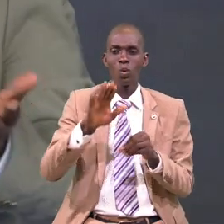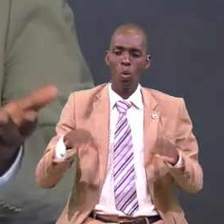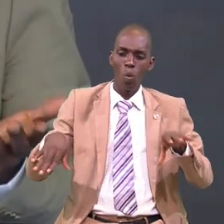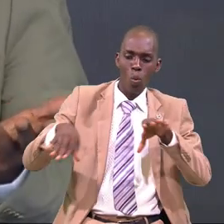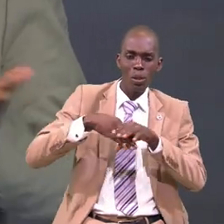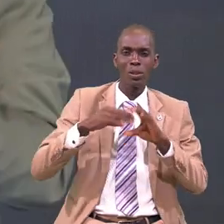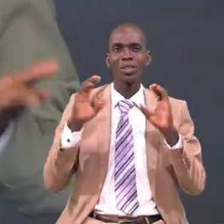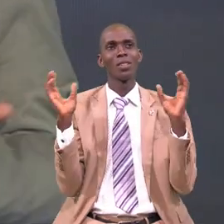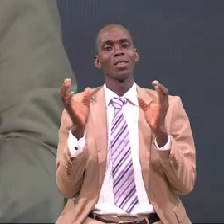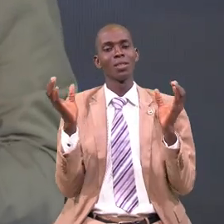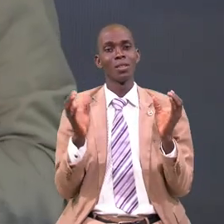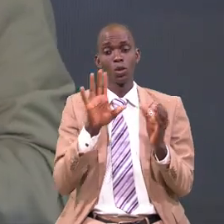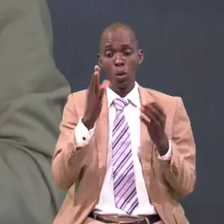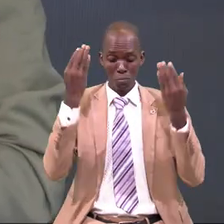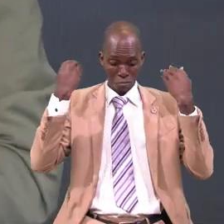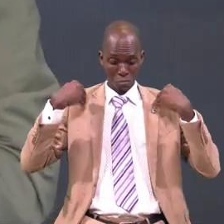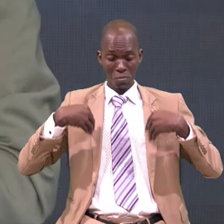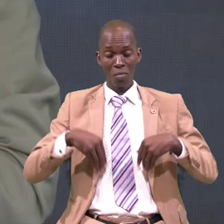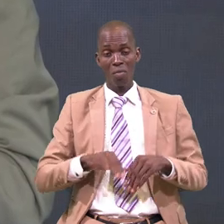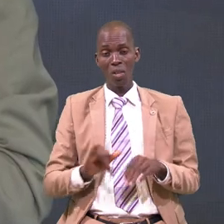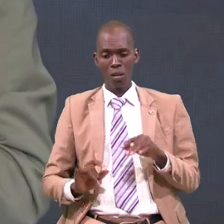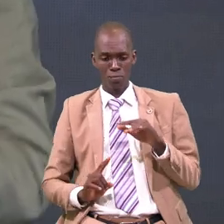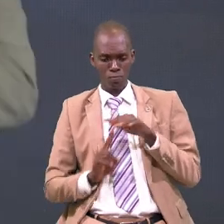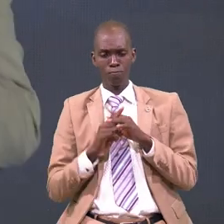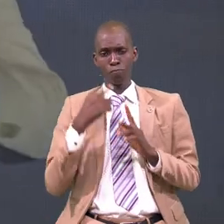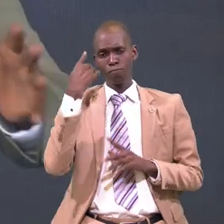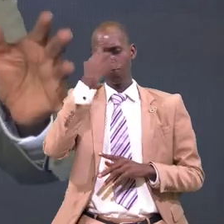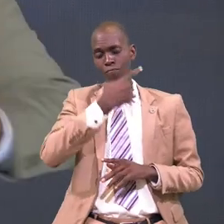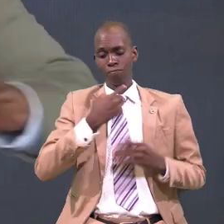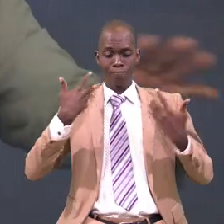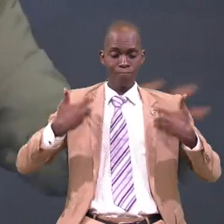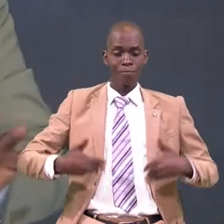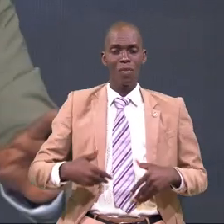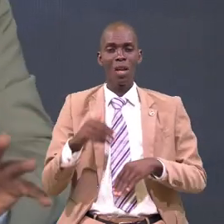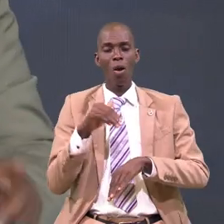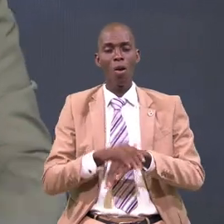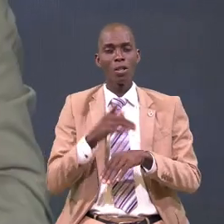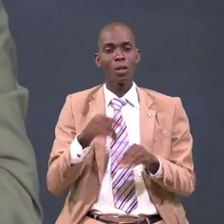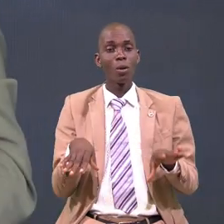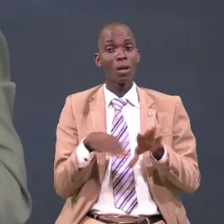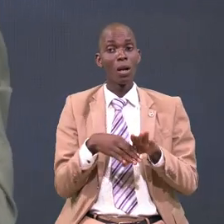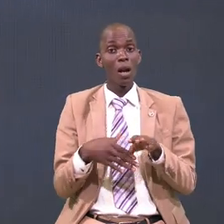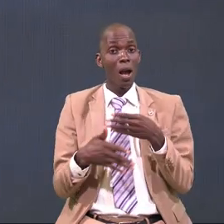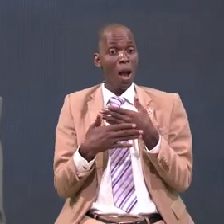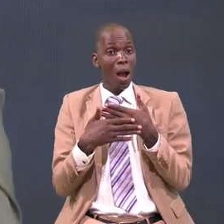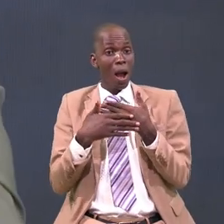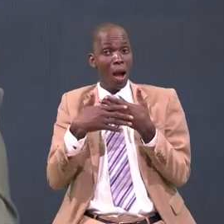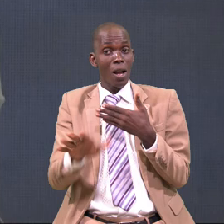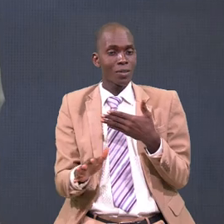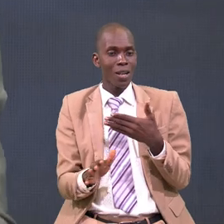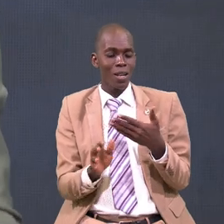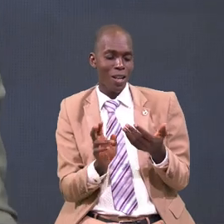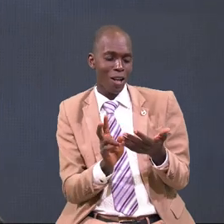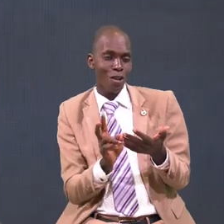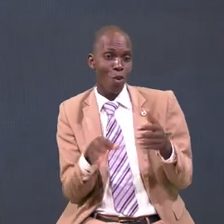The appearance at the wedding. And then immediately you take the video, you are showing it